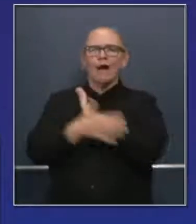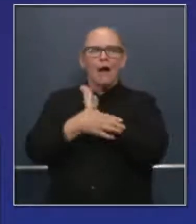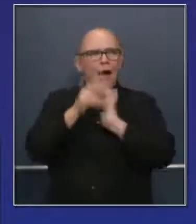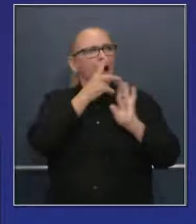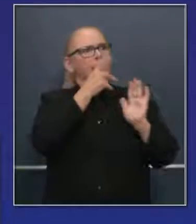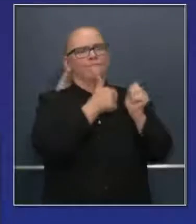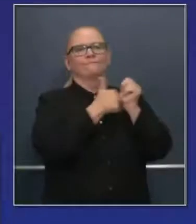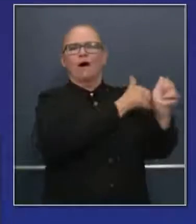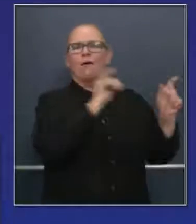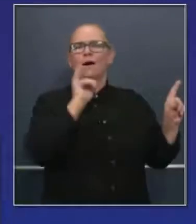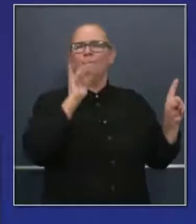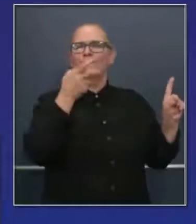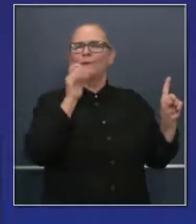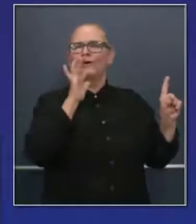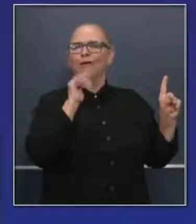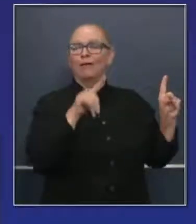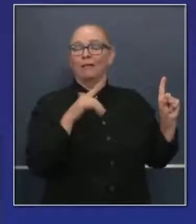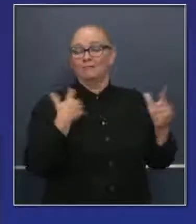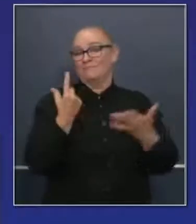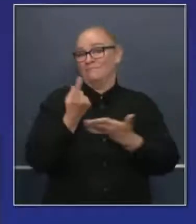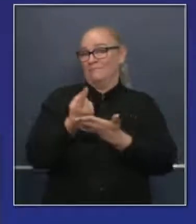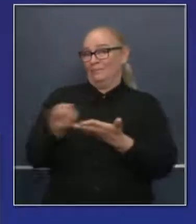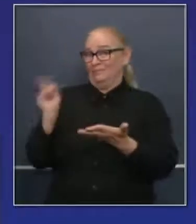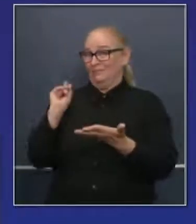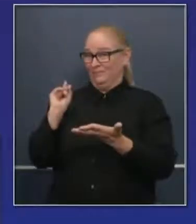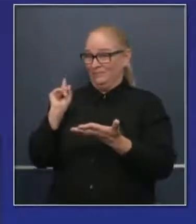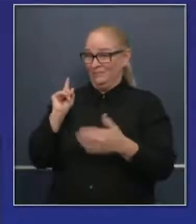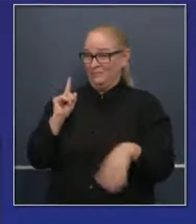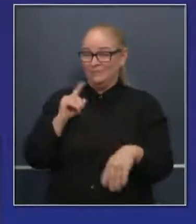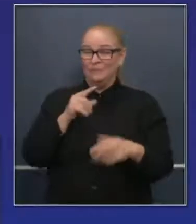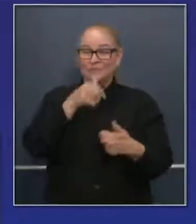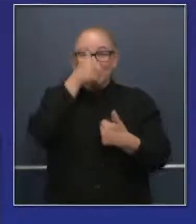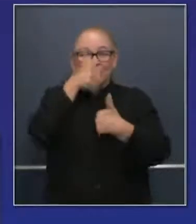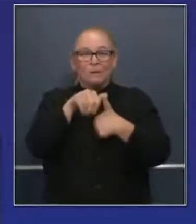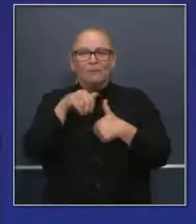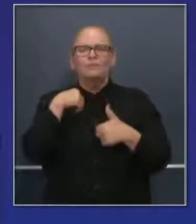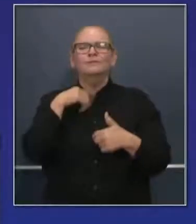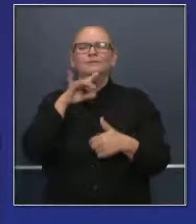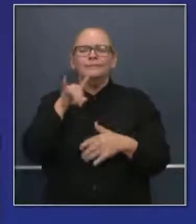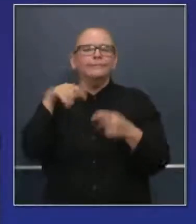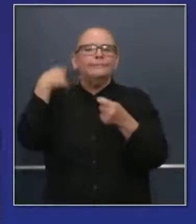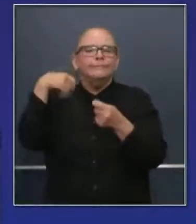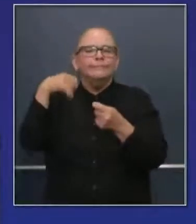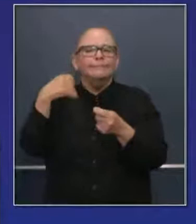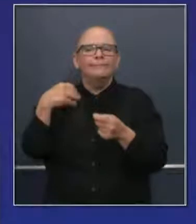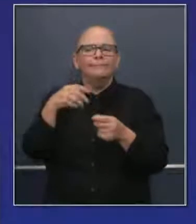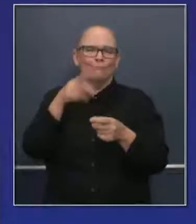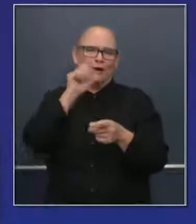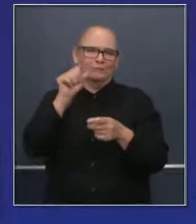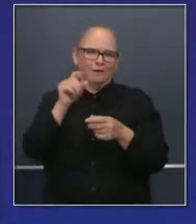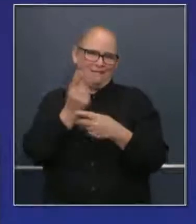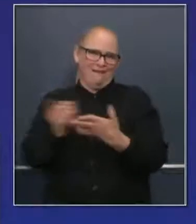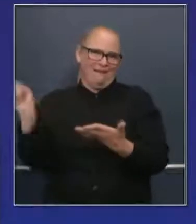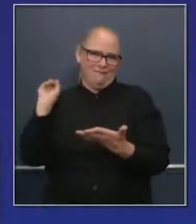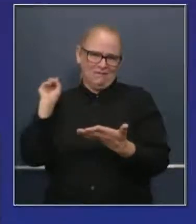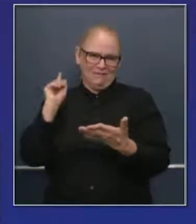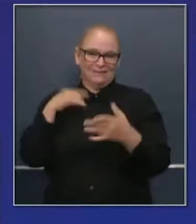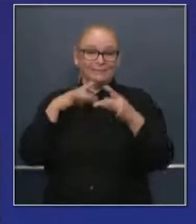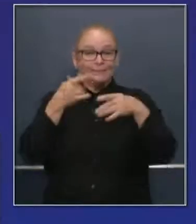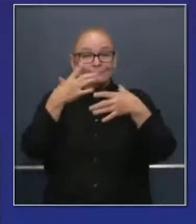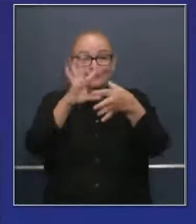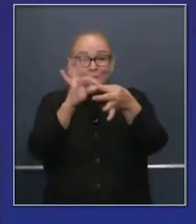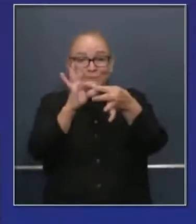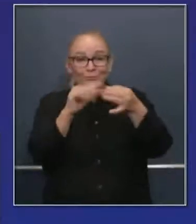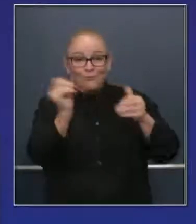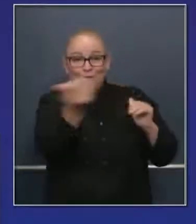Last week, where we last joined each other, I began the process of announcing